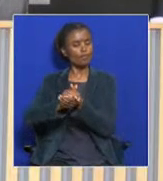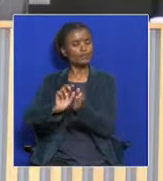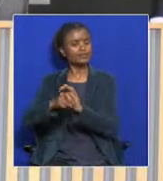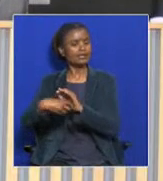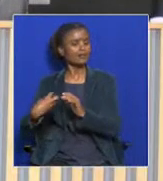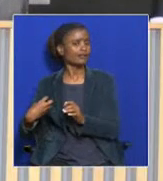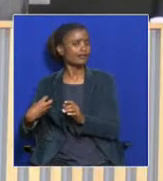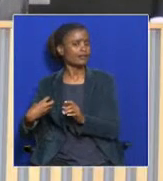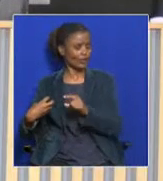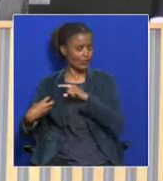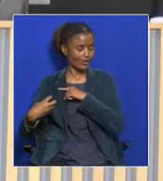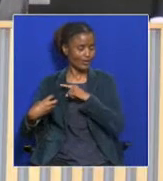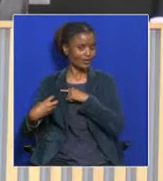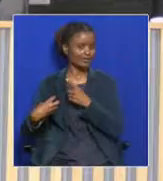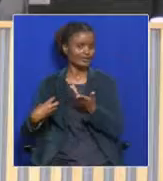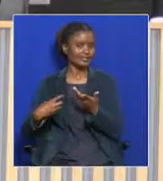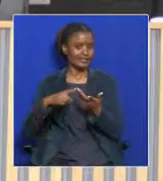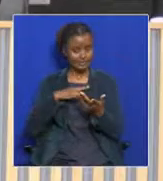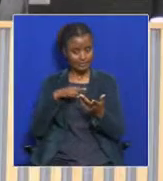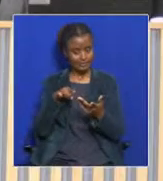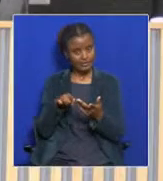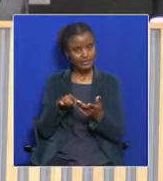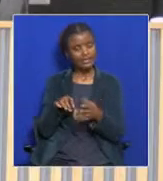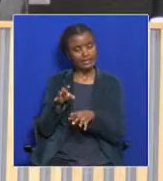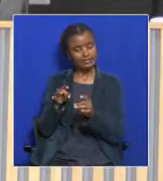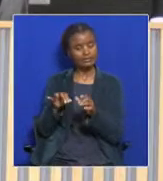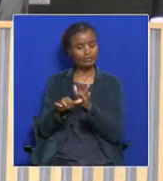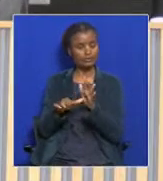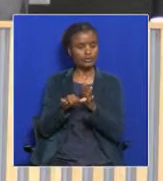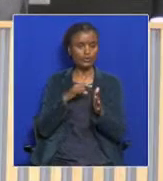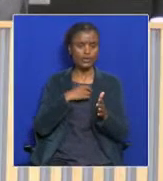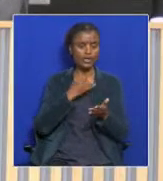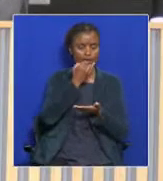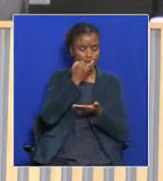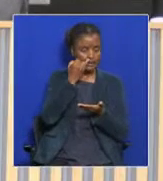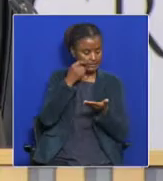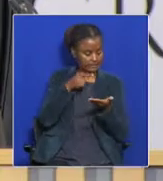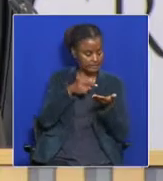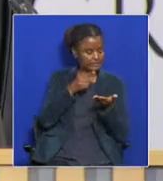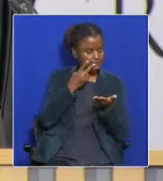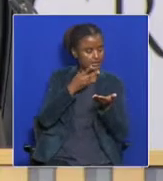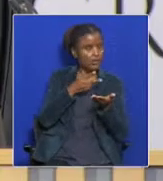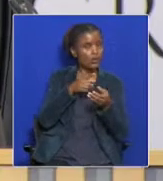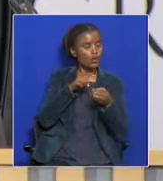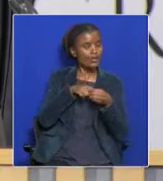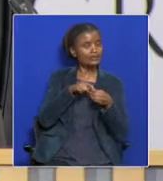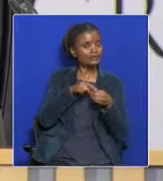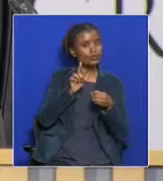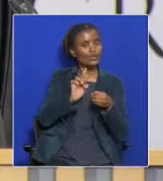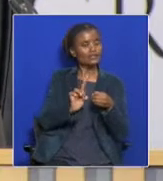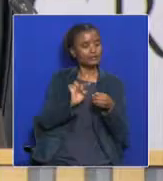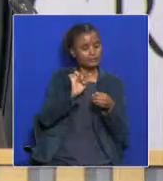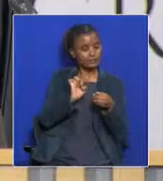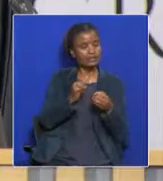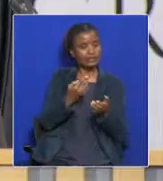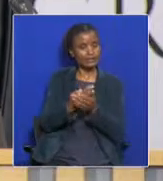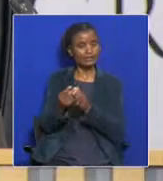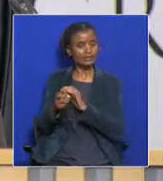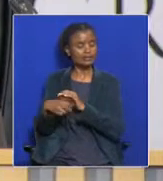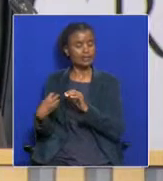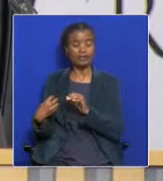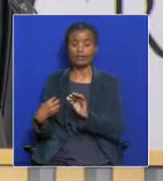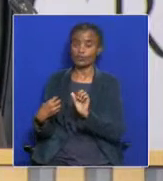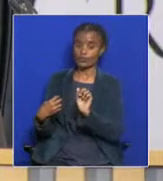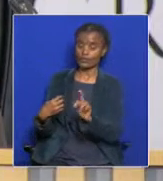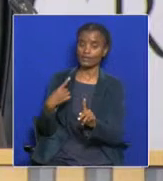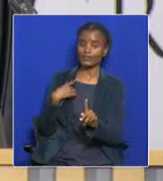that it's cocaine and you know the quality, then it's worth stealing. Okay, can I respond to that, Commissioner? Firstly, during the normal course of